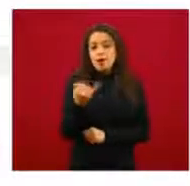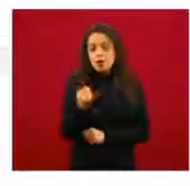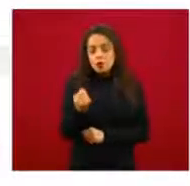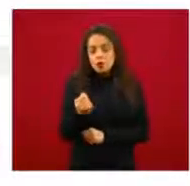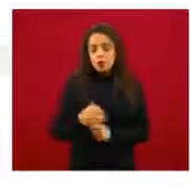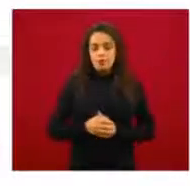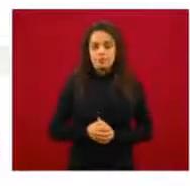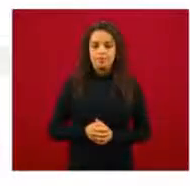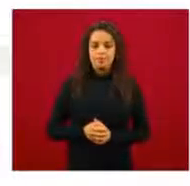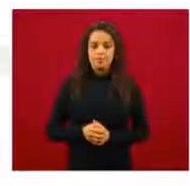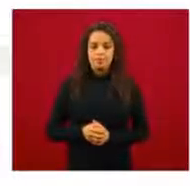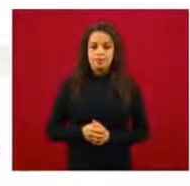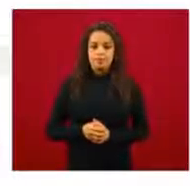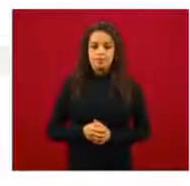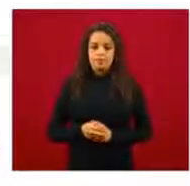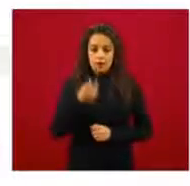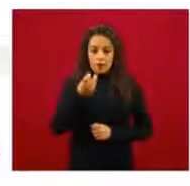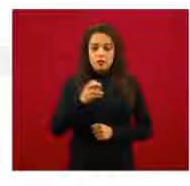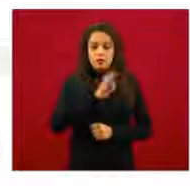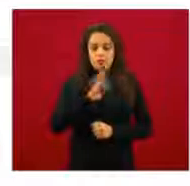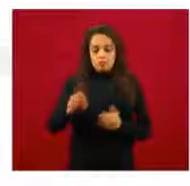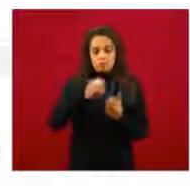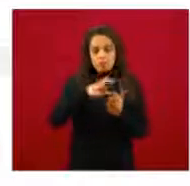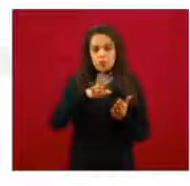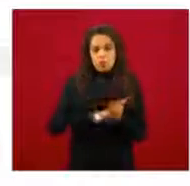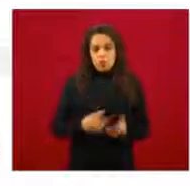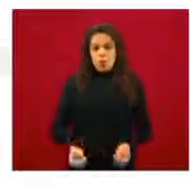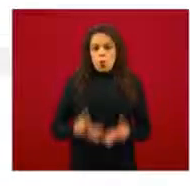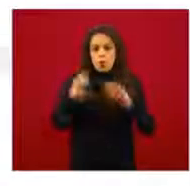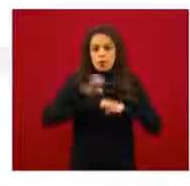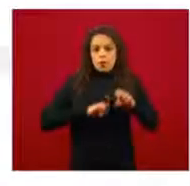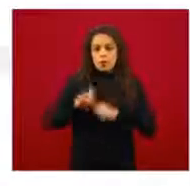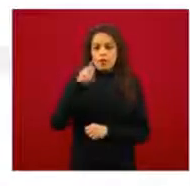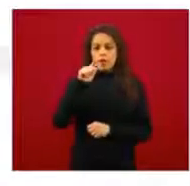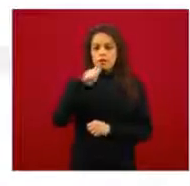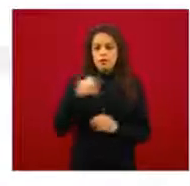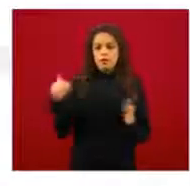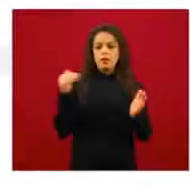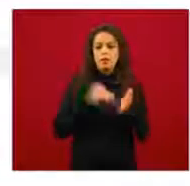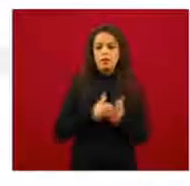1st. That's to say before Monday. These providers,